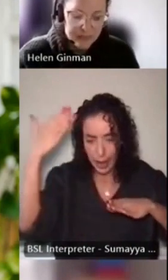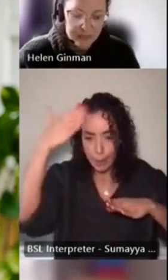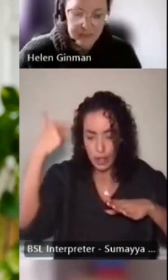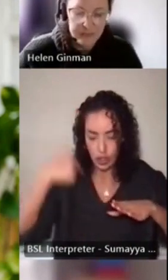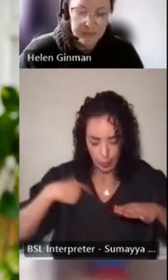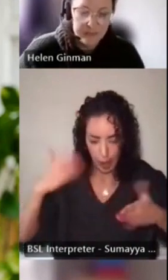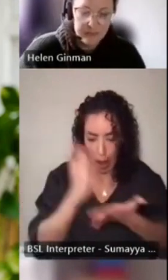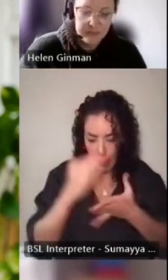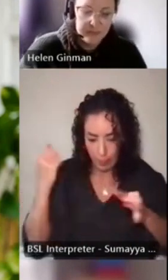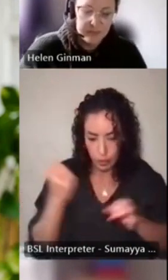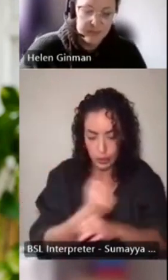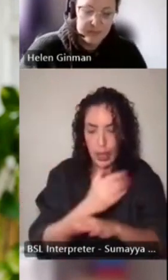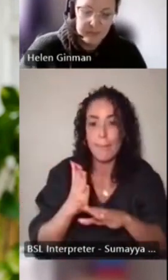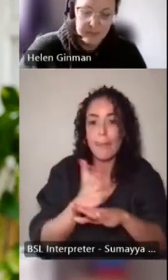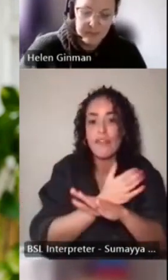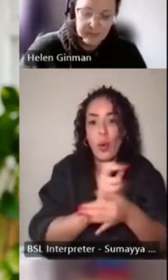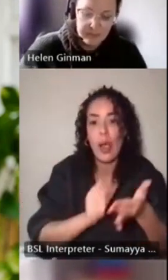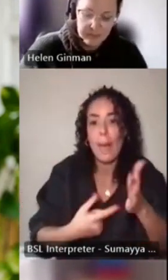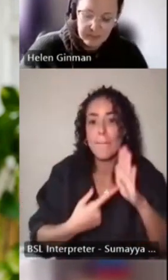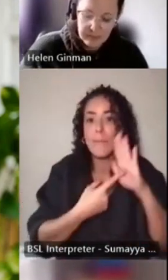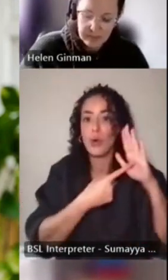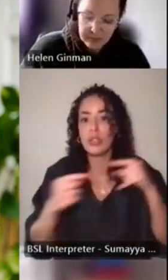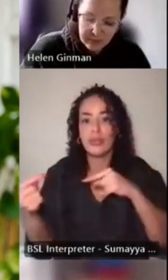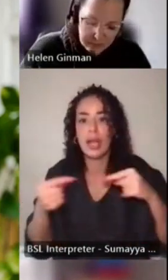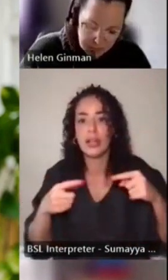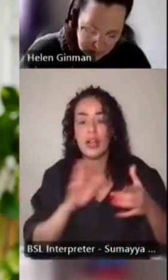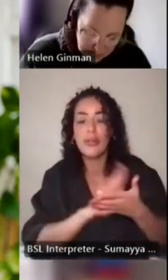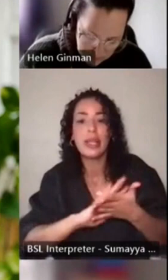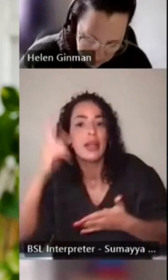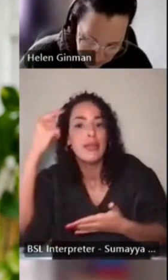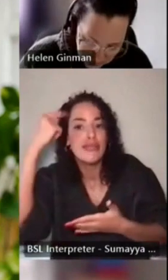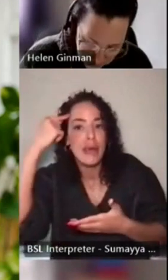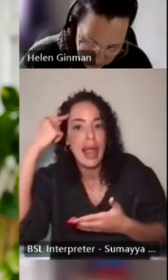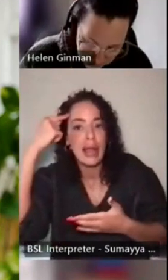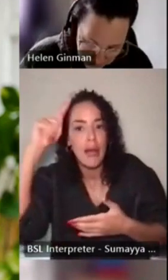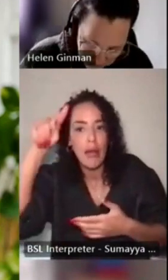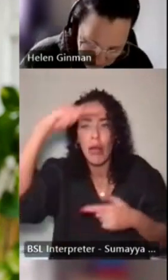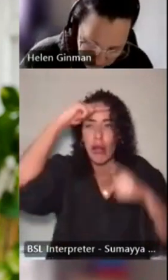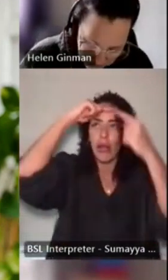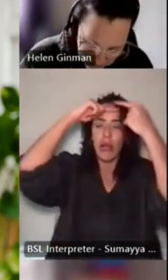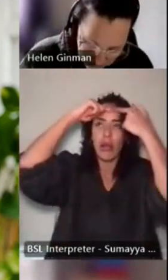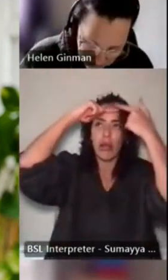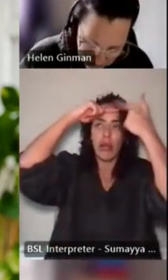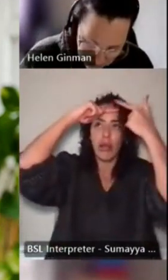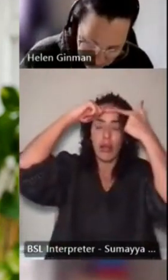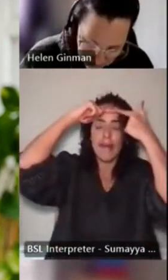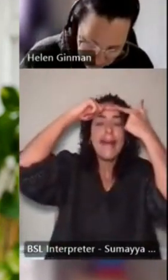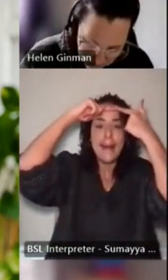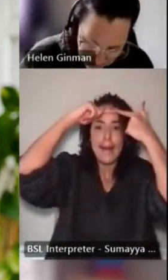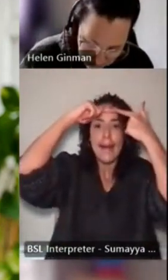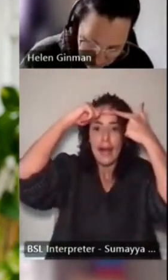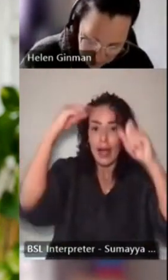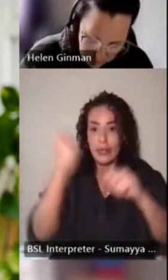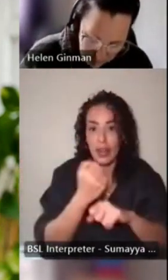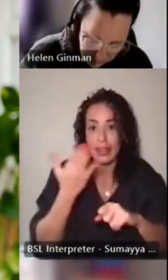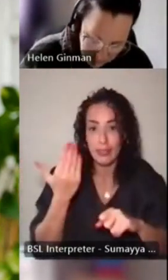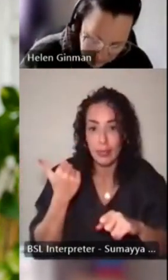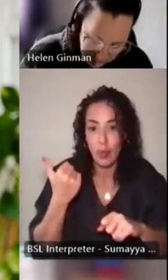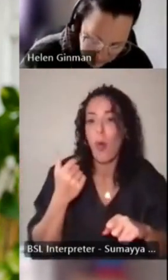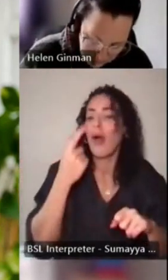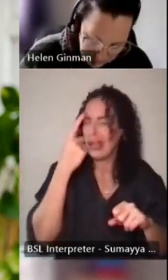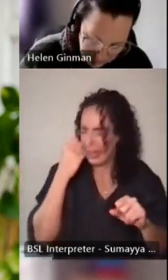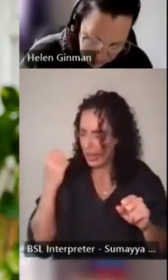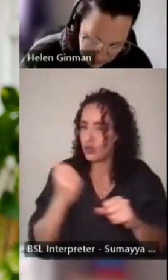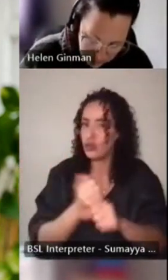before an important match, so that the brain kind of already remembers when they're in that scenario that it's done this before and it can do it